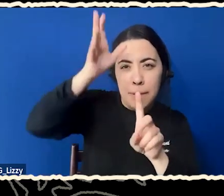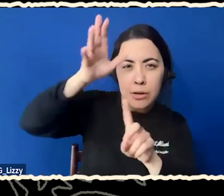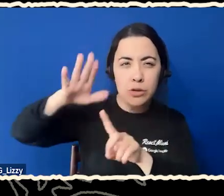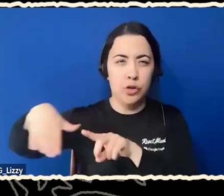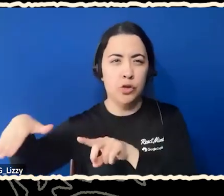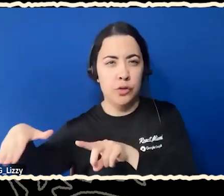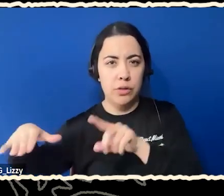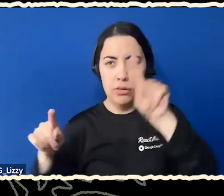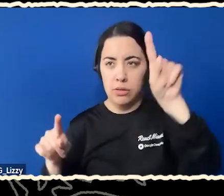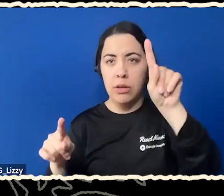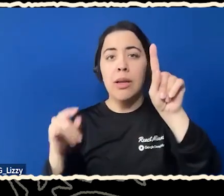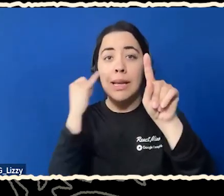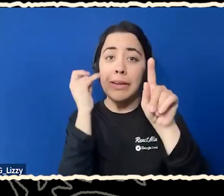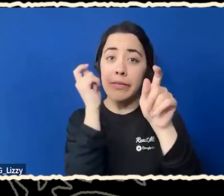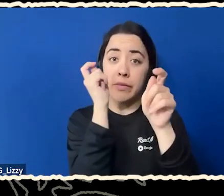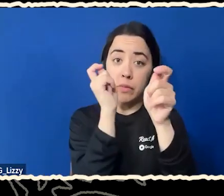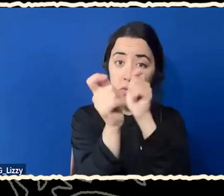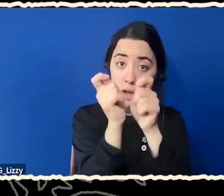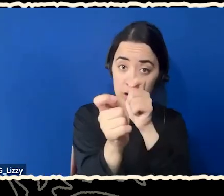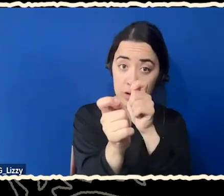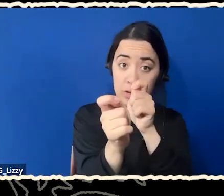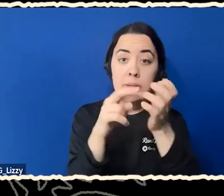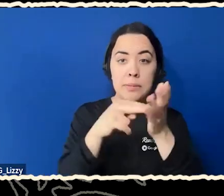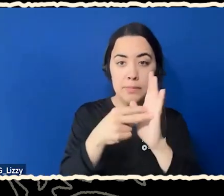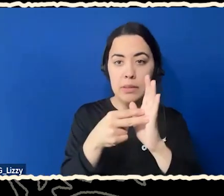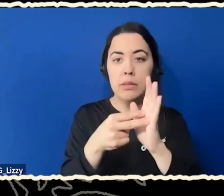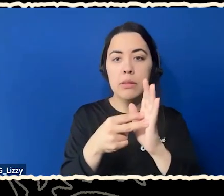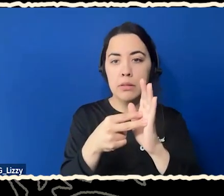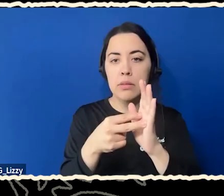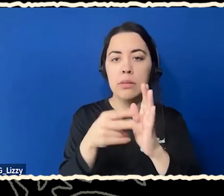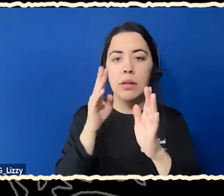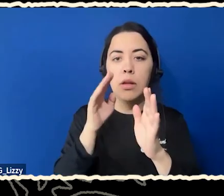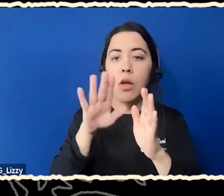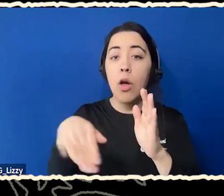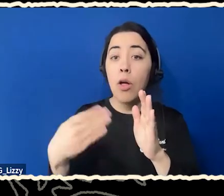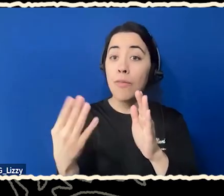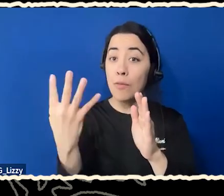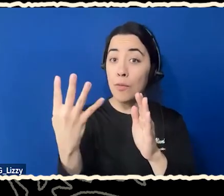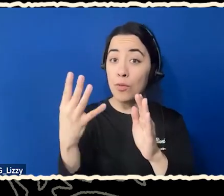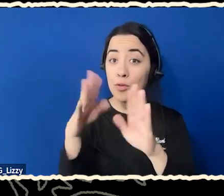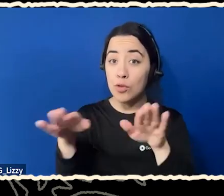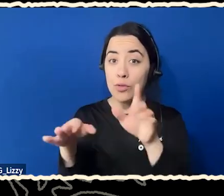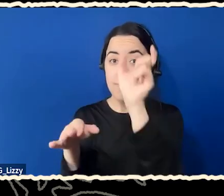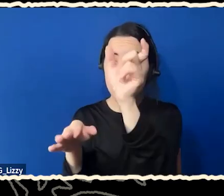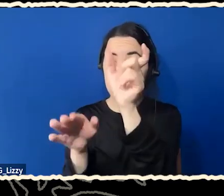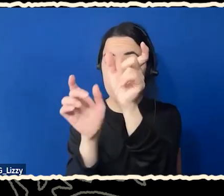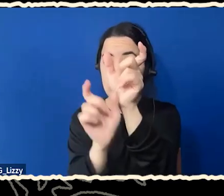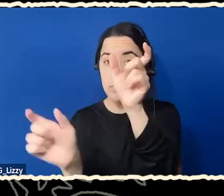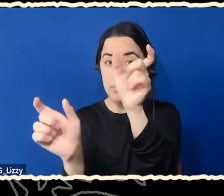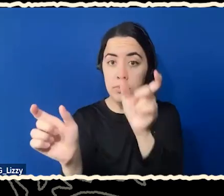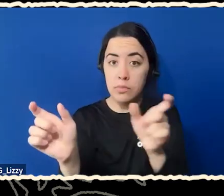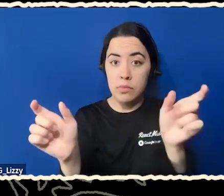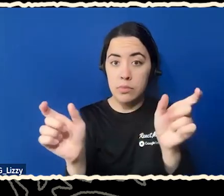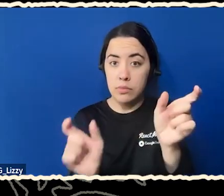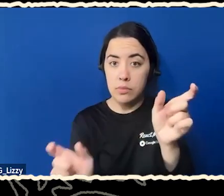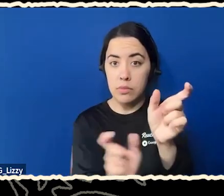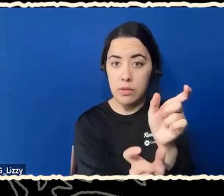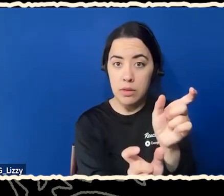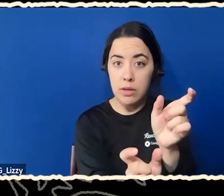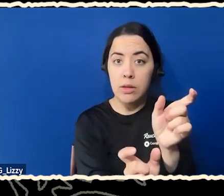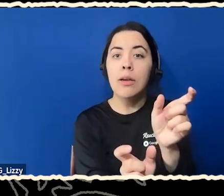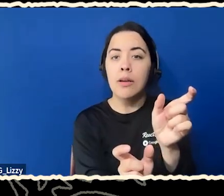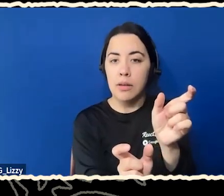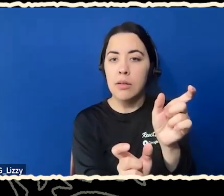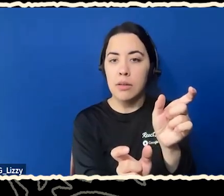renders, React will by default render all 4 of these other children inside. If the inspiration component